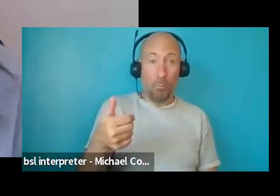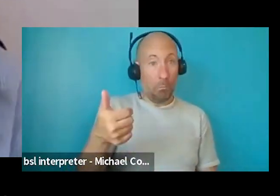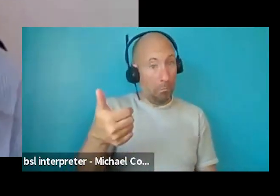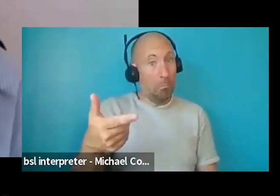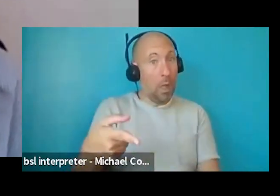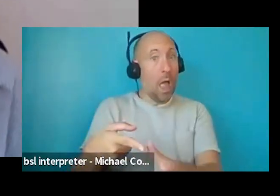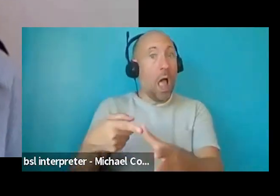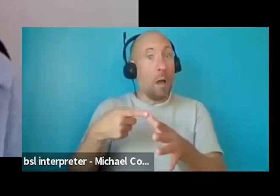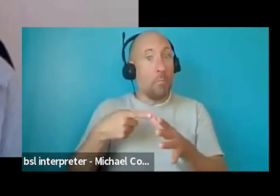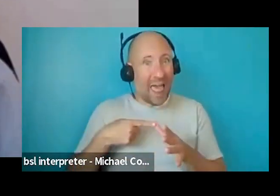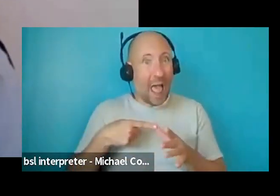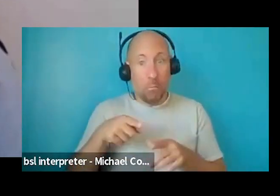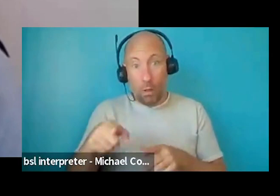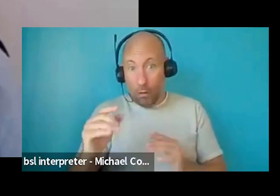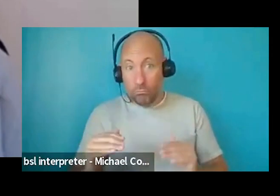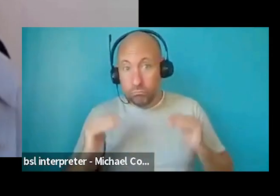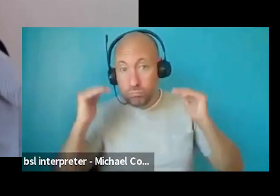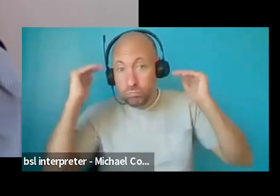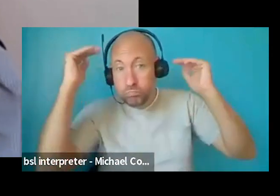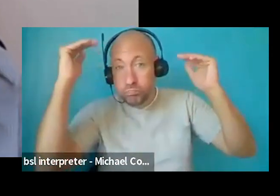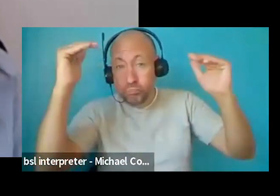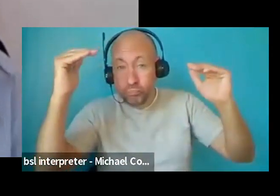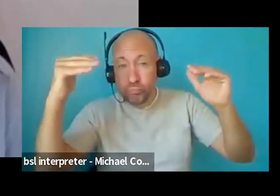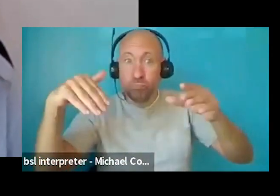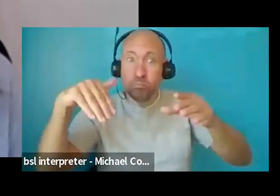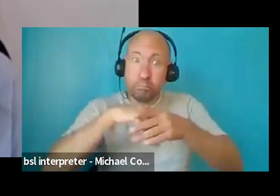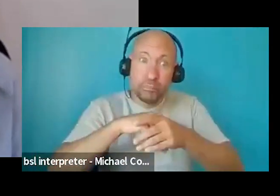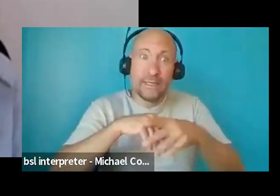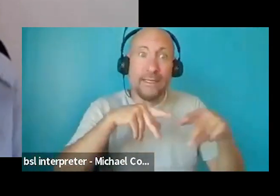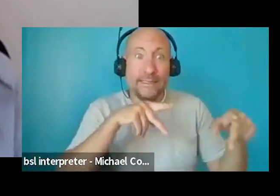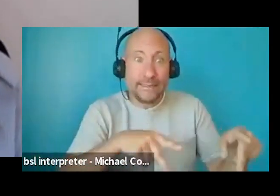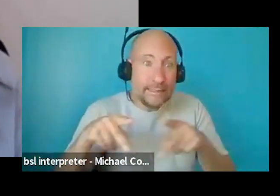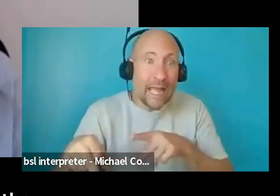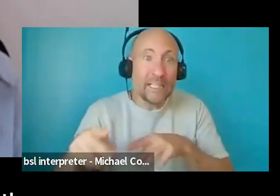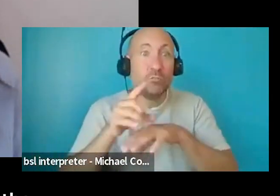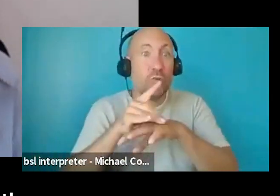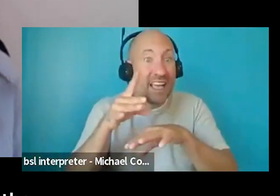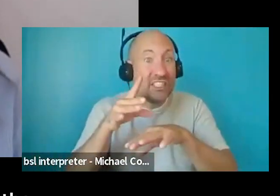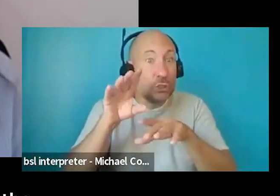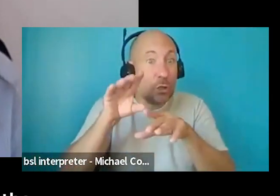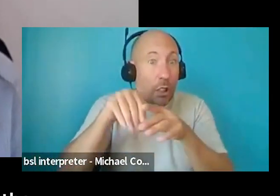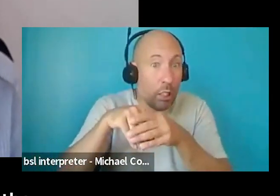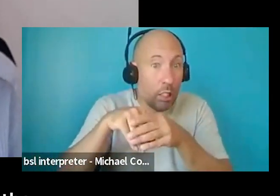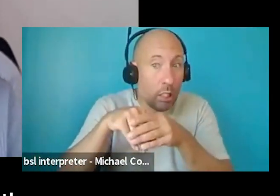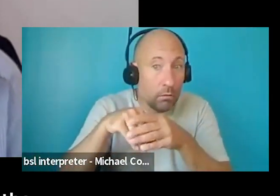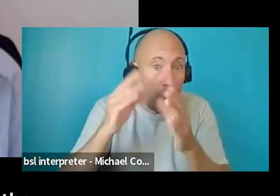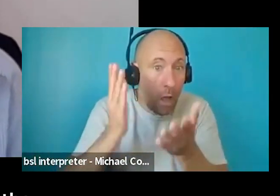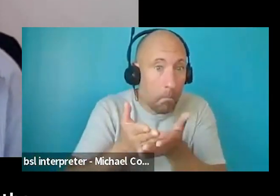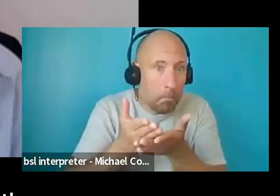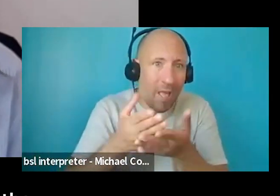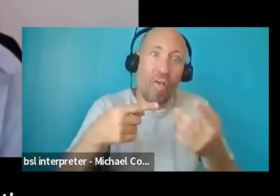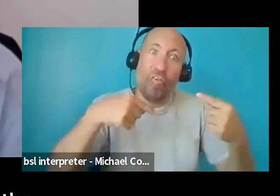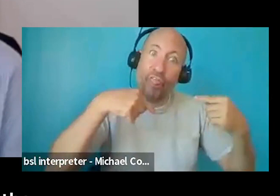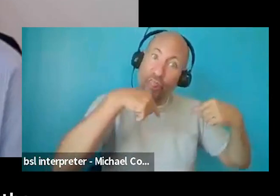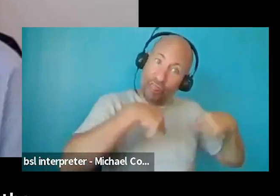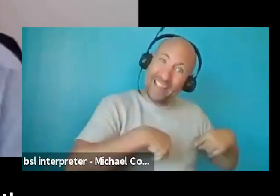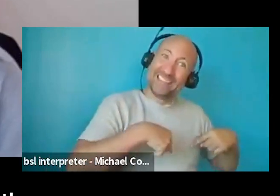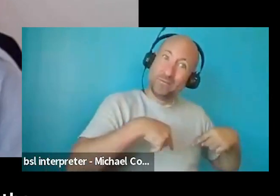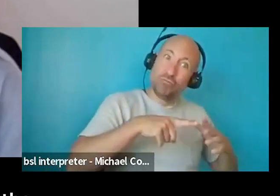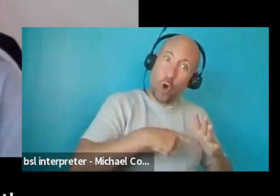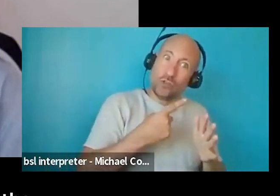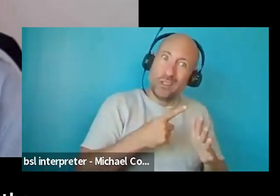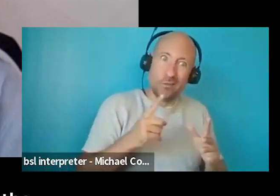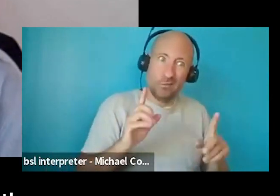with dance. The point is that they work with the dance professionals, because this is at the very core of the